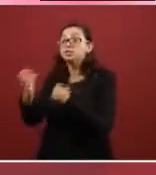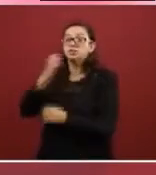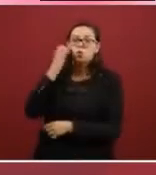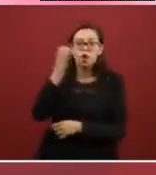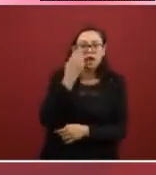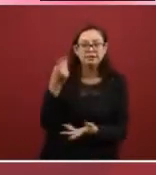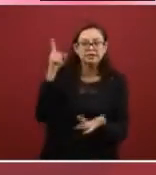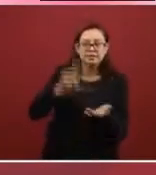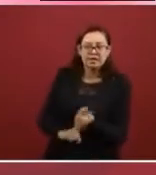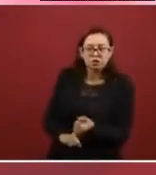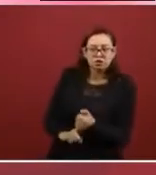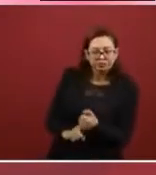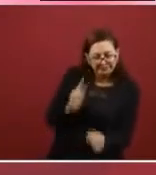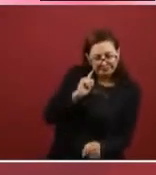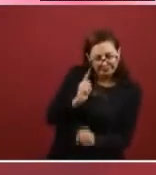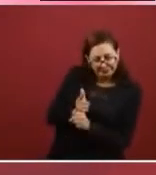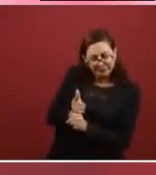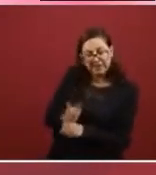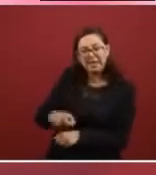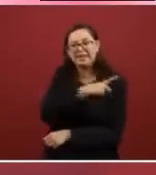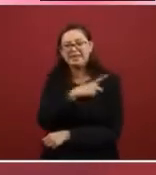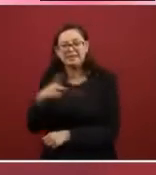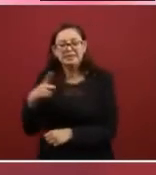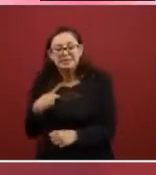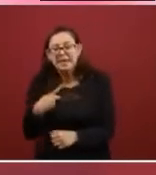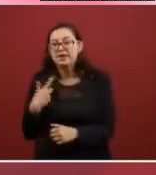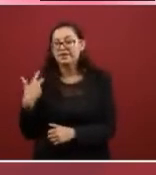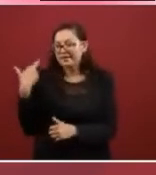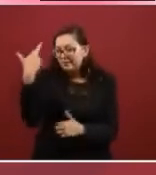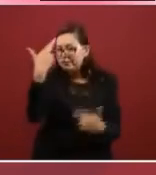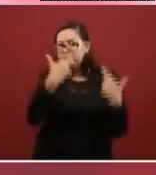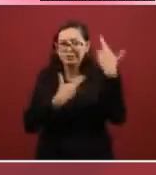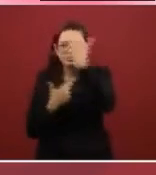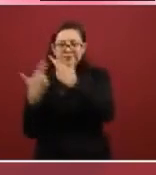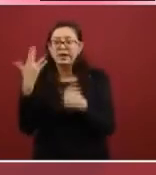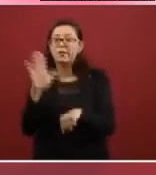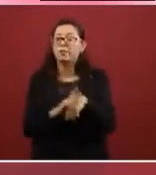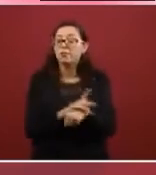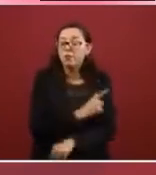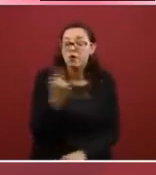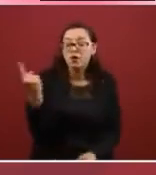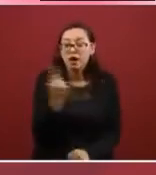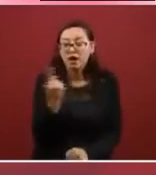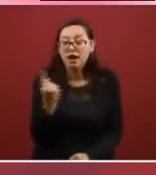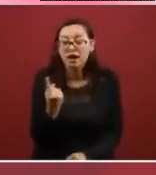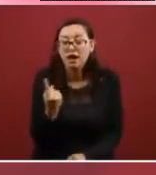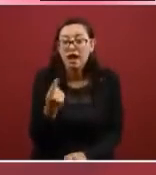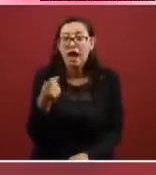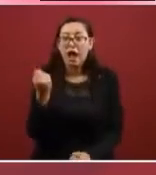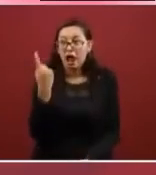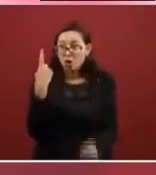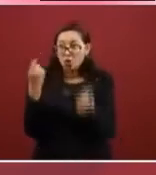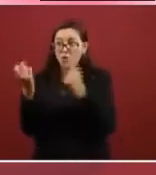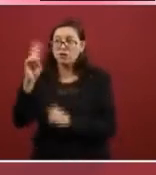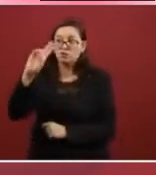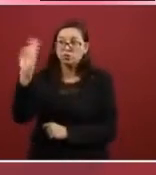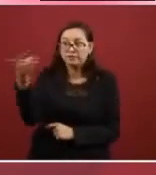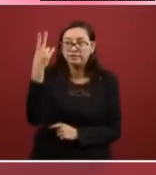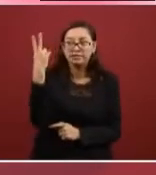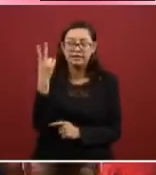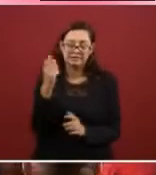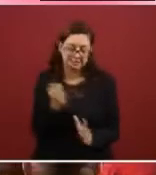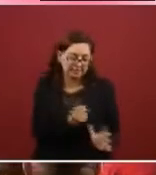review porque se envían los recursos, because they were giving the resources in